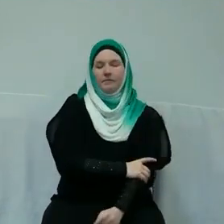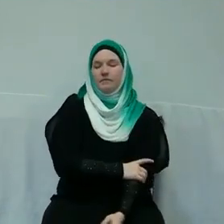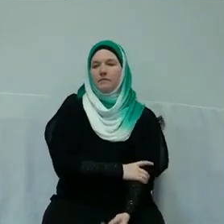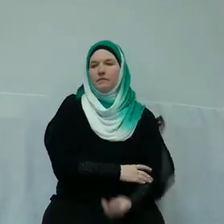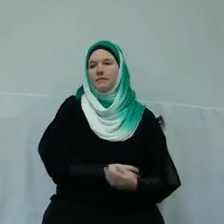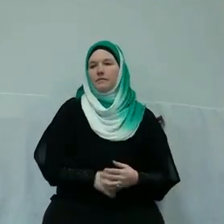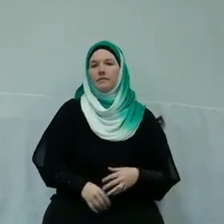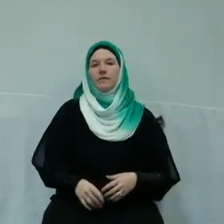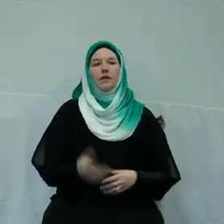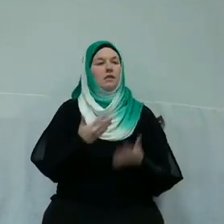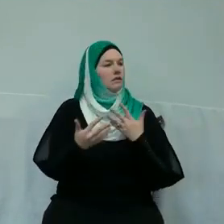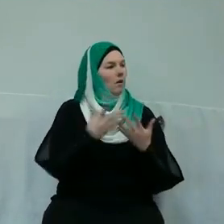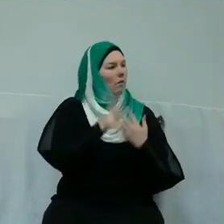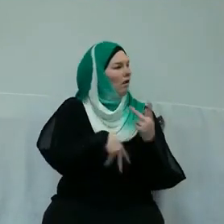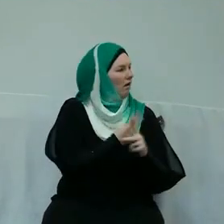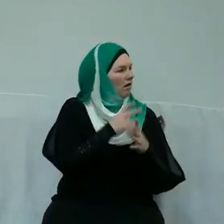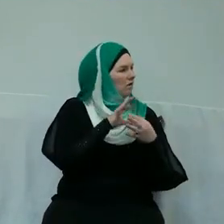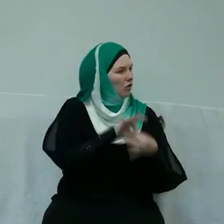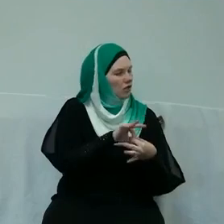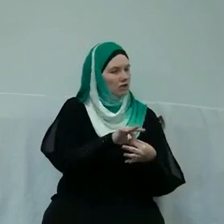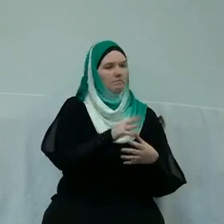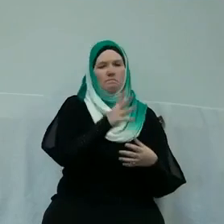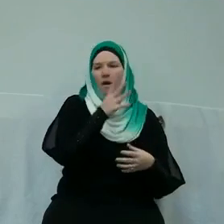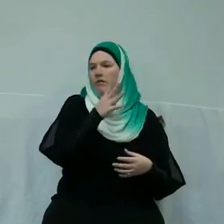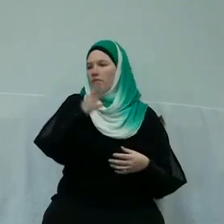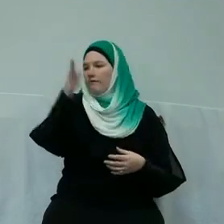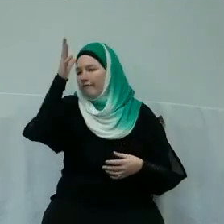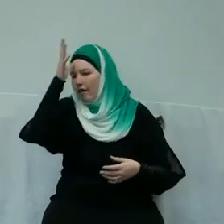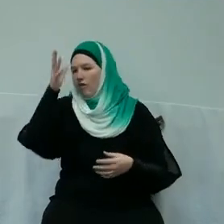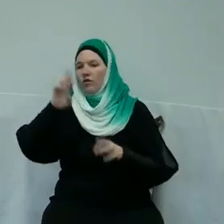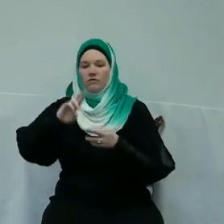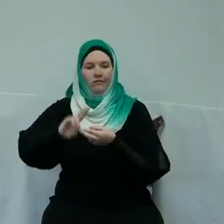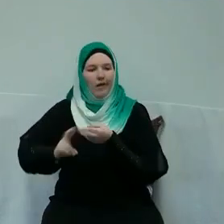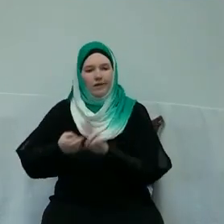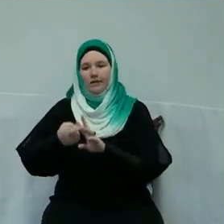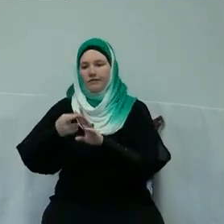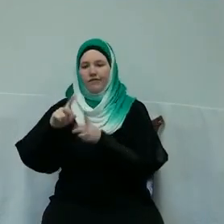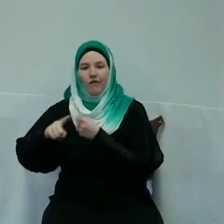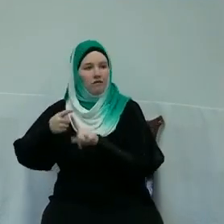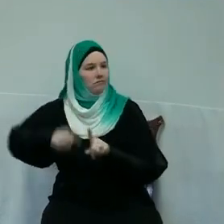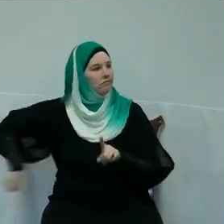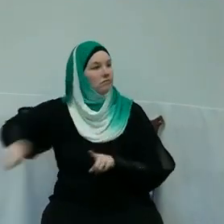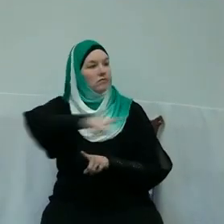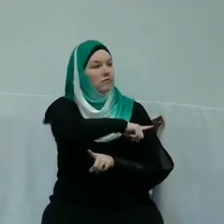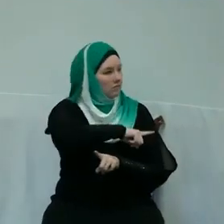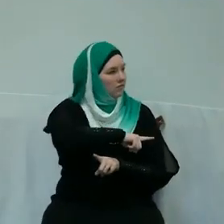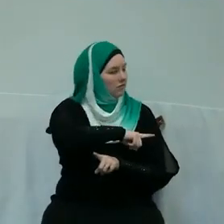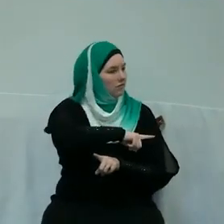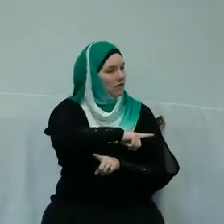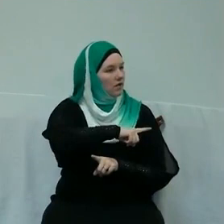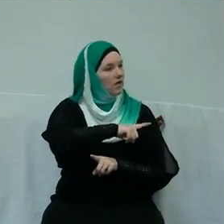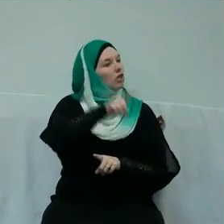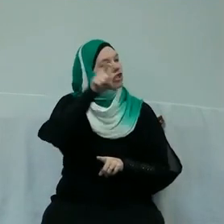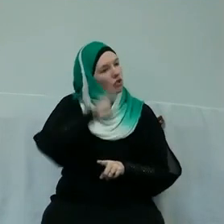your neighbor, with your father. Those added benefits only can come when you show that